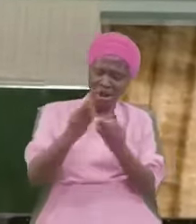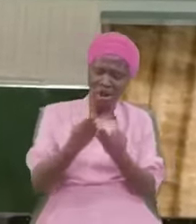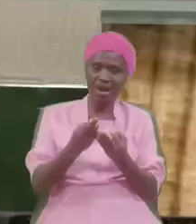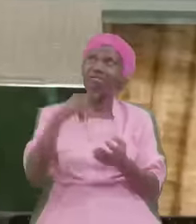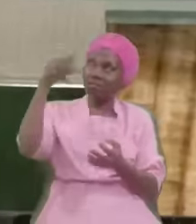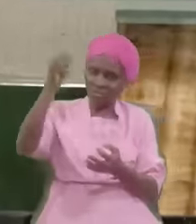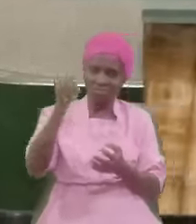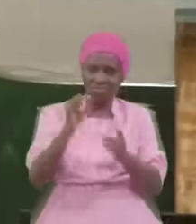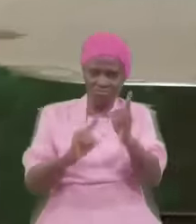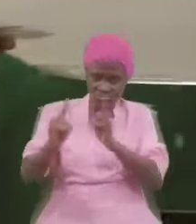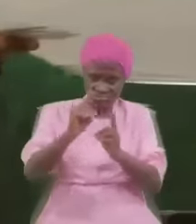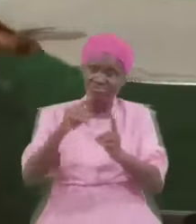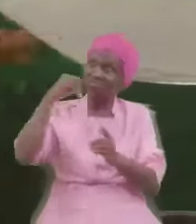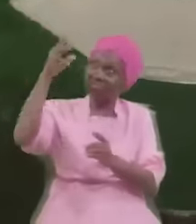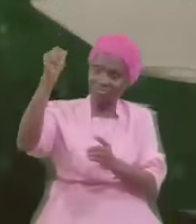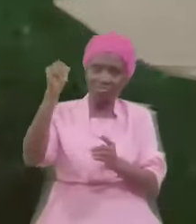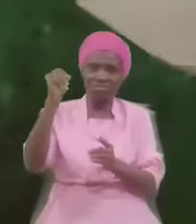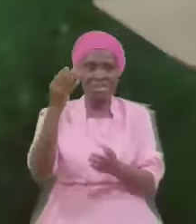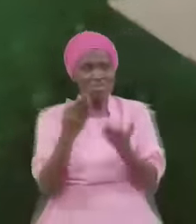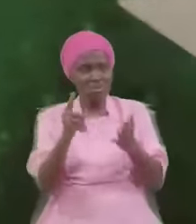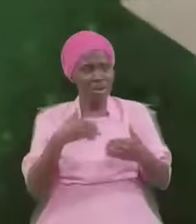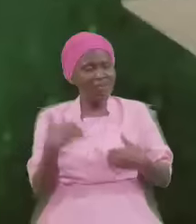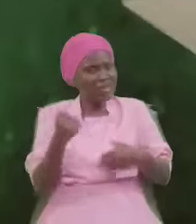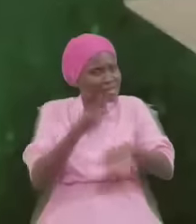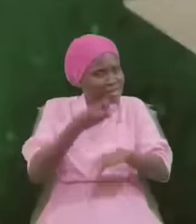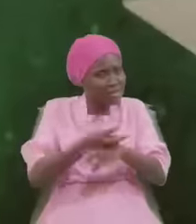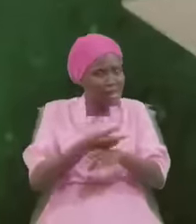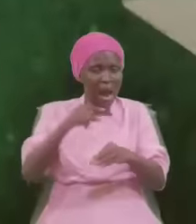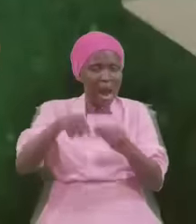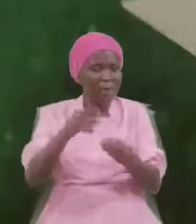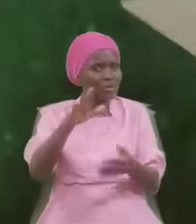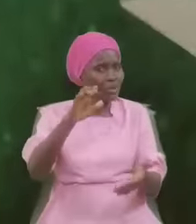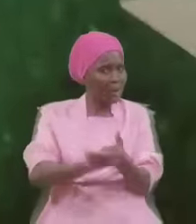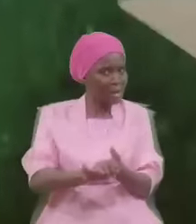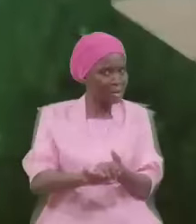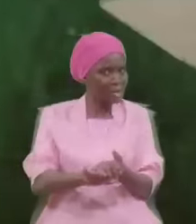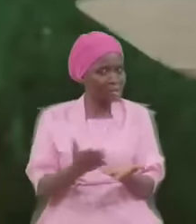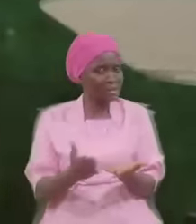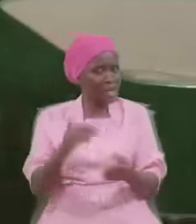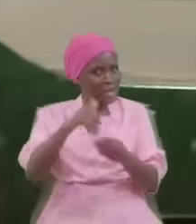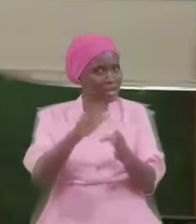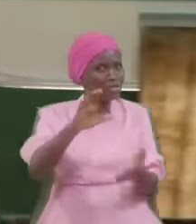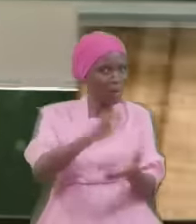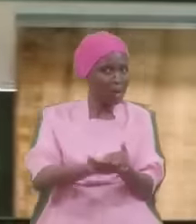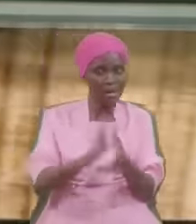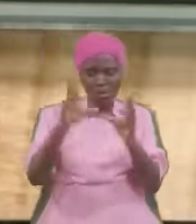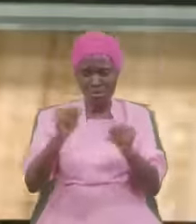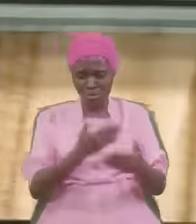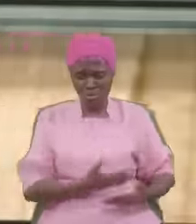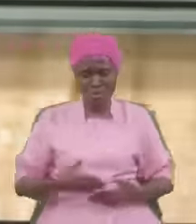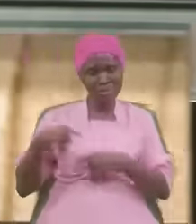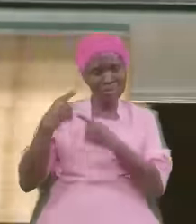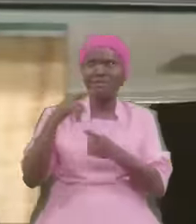any challenge with impossibilities in your marriage? Your marriage, there's been no child. Tell